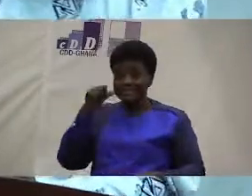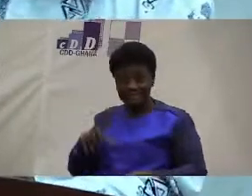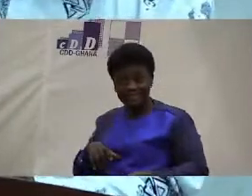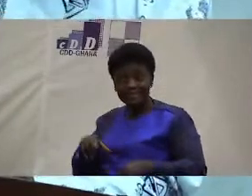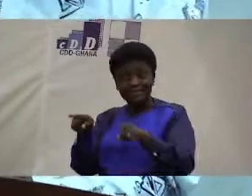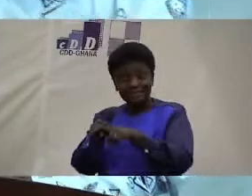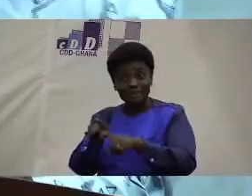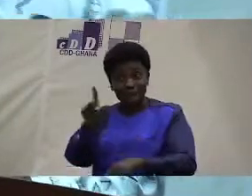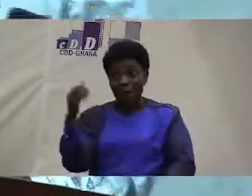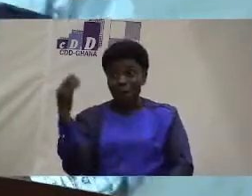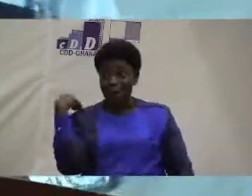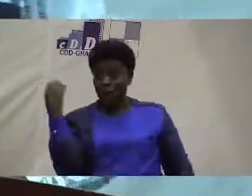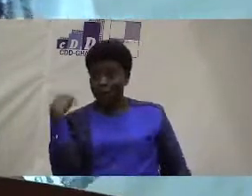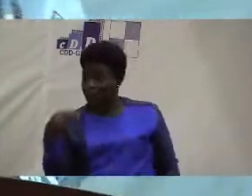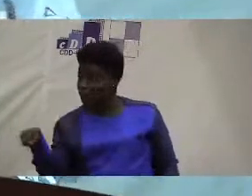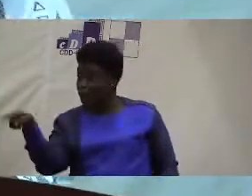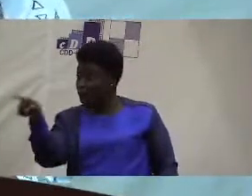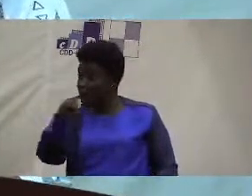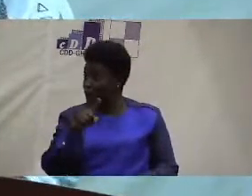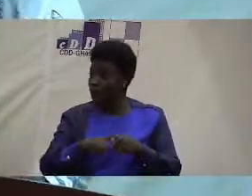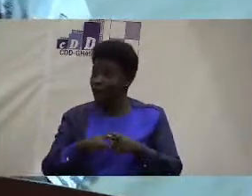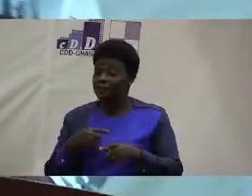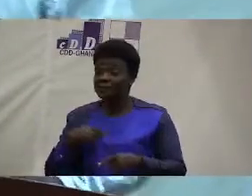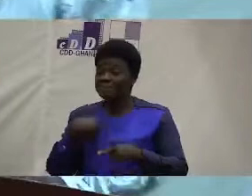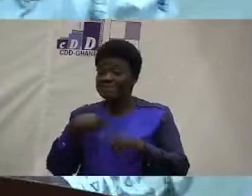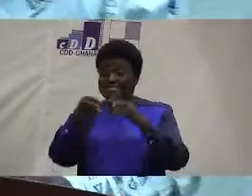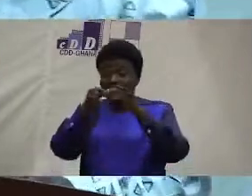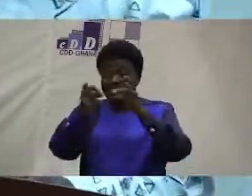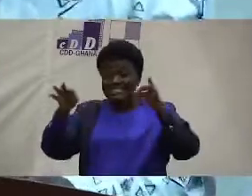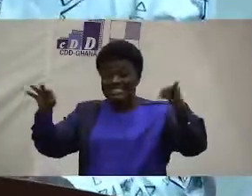of a statement that